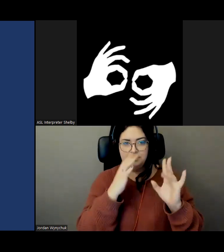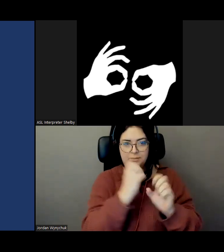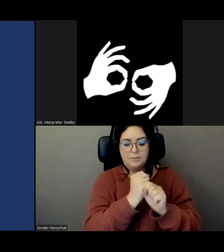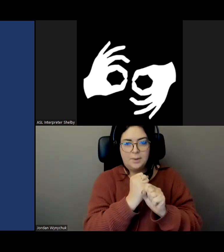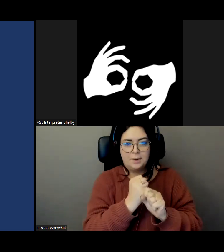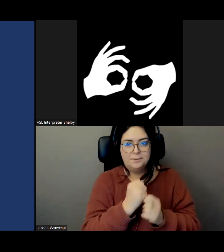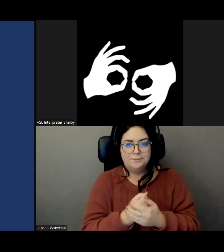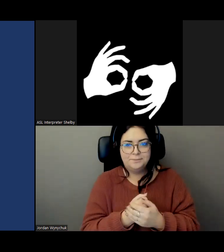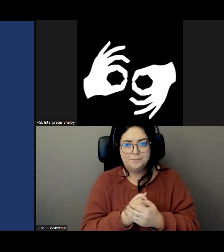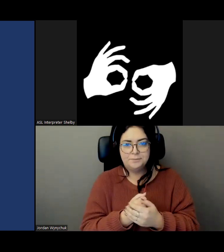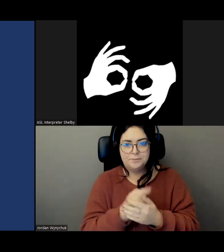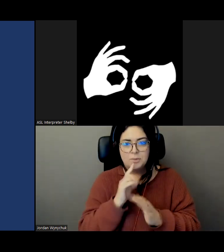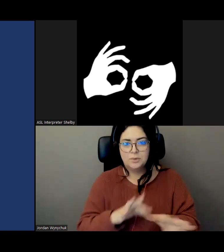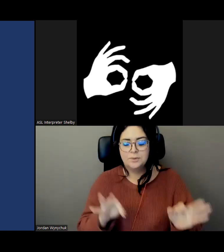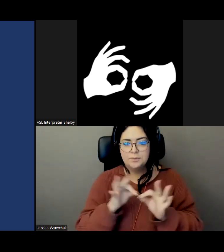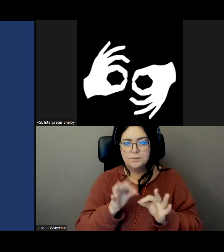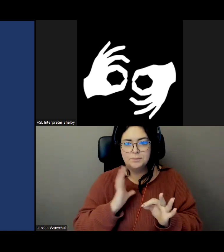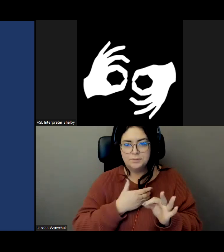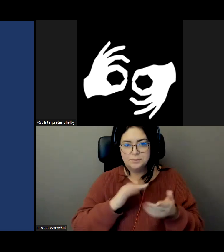right now in our society.